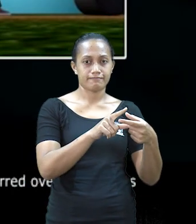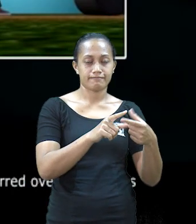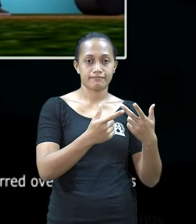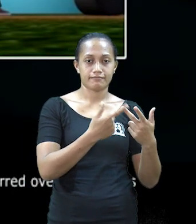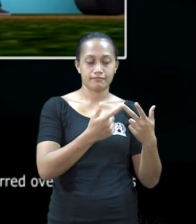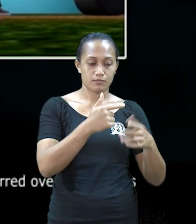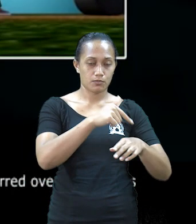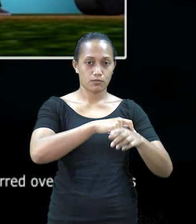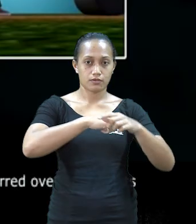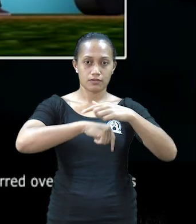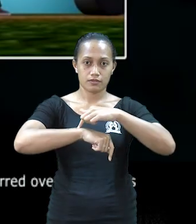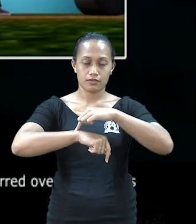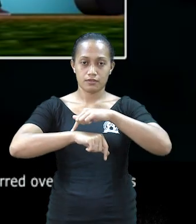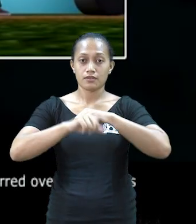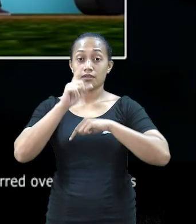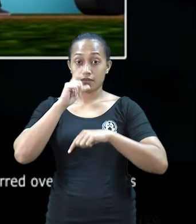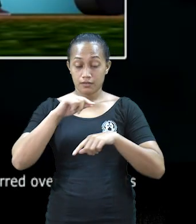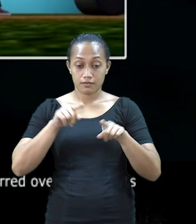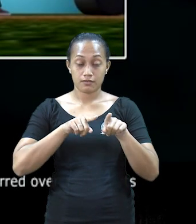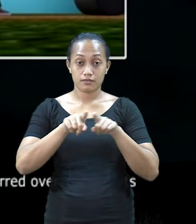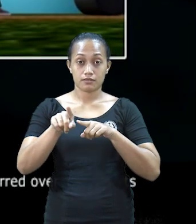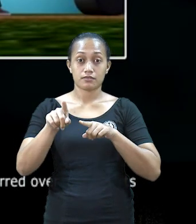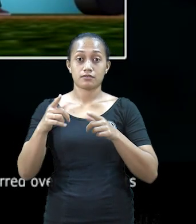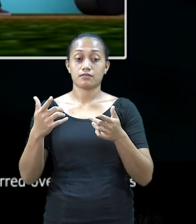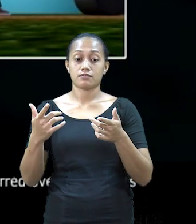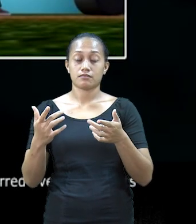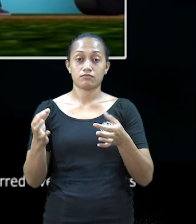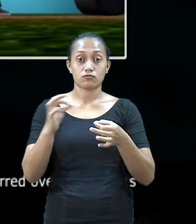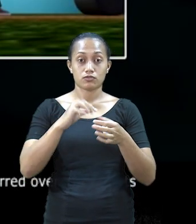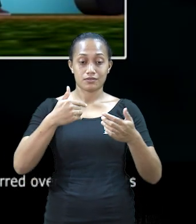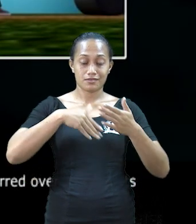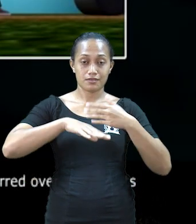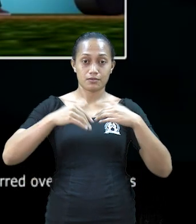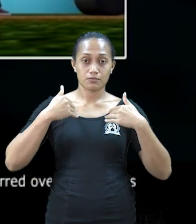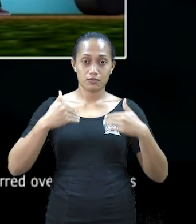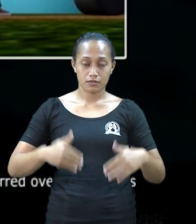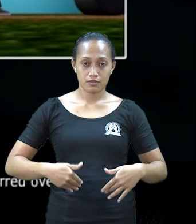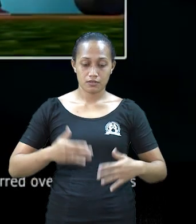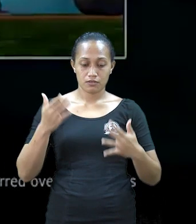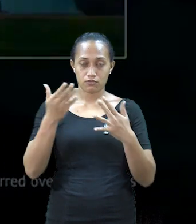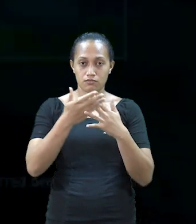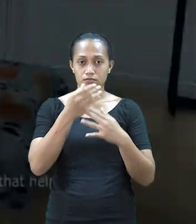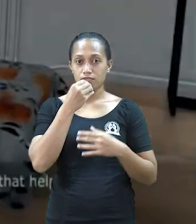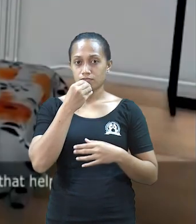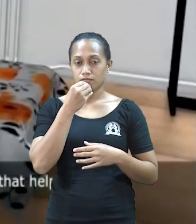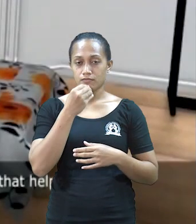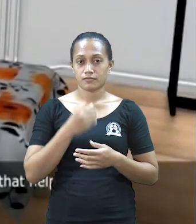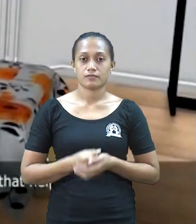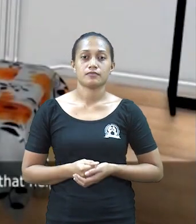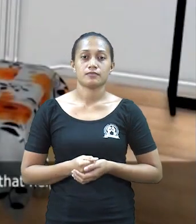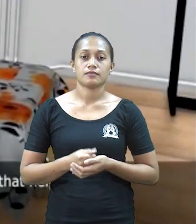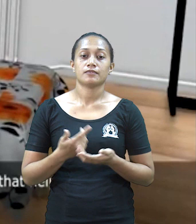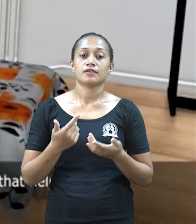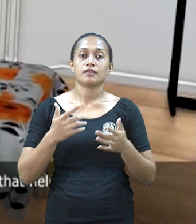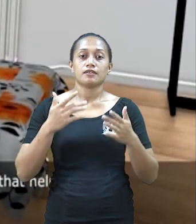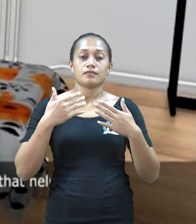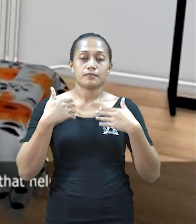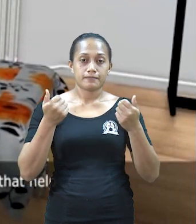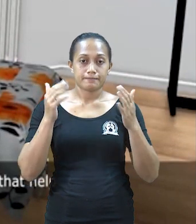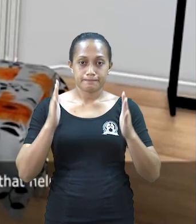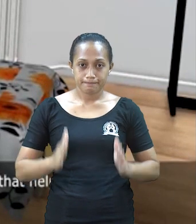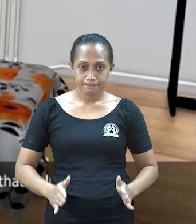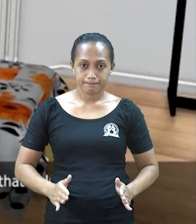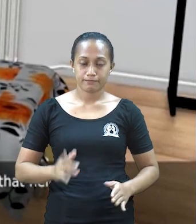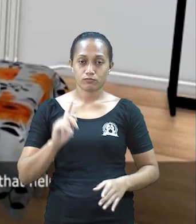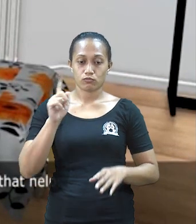body, and thus it can also transfer into the body through food. We can maintain personal